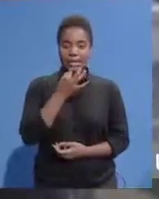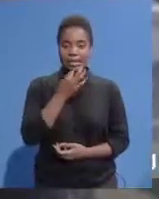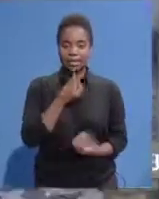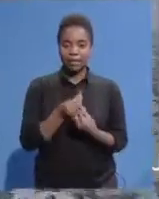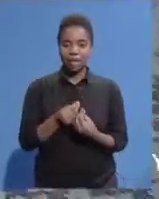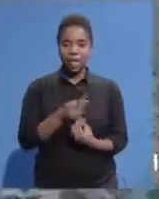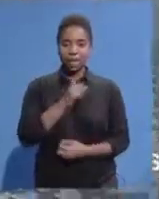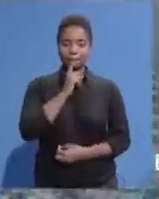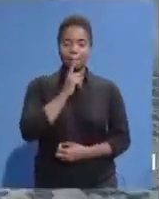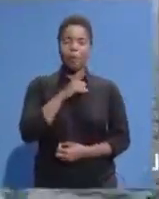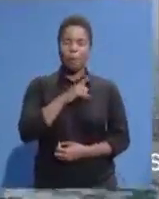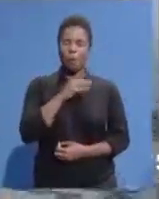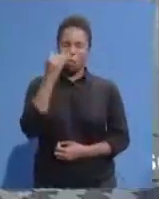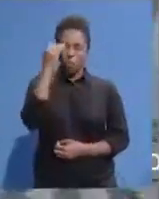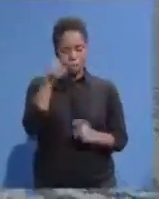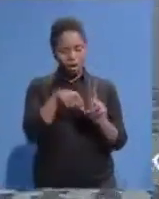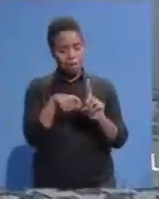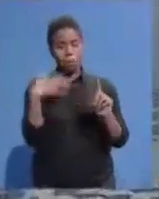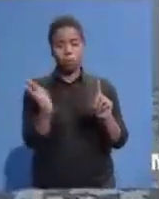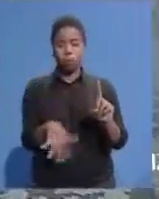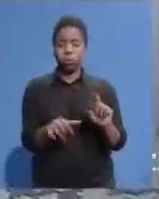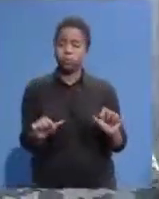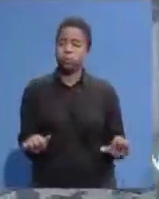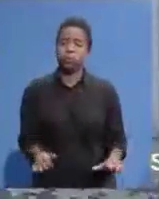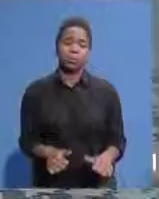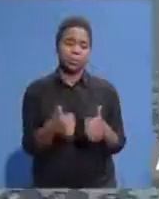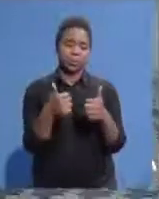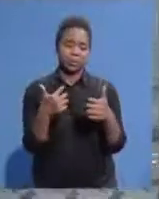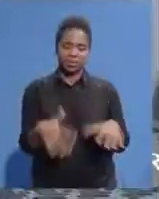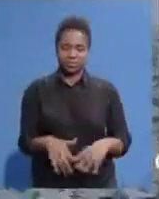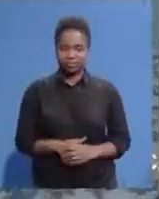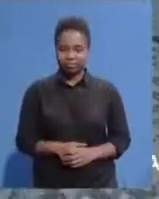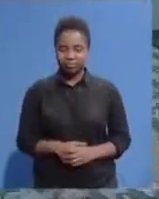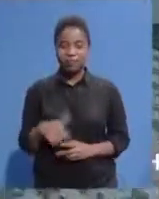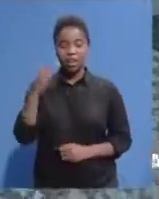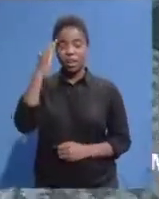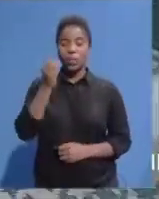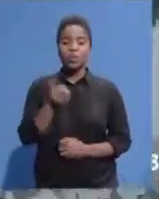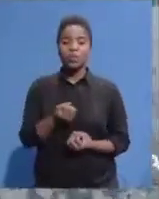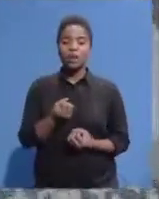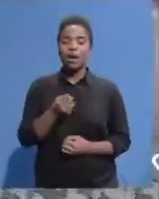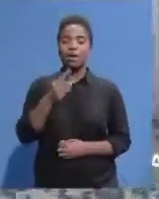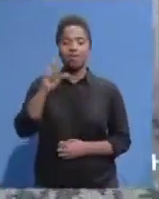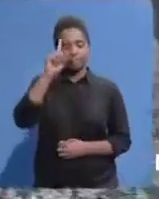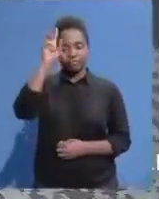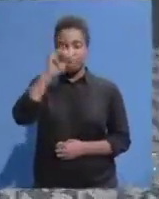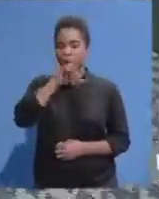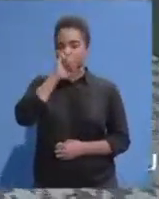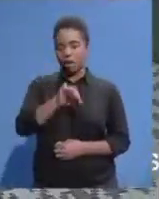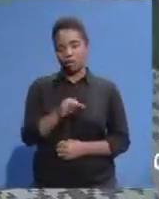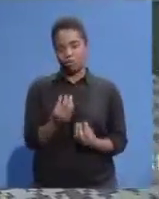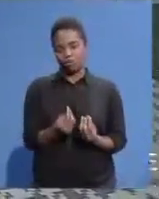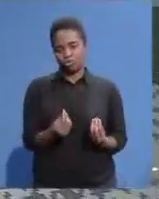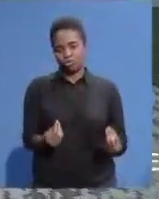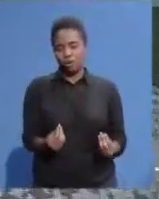of greatness. we all know, and throughout his many messages talking about the youth of South Africa, that Nelson Mandela loved children. He loved to see them flourish in